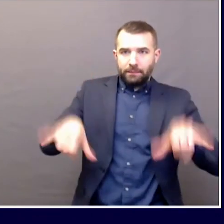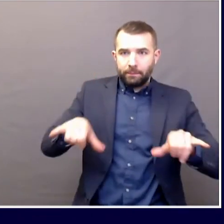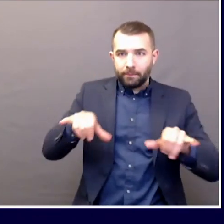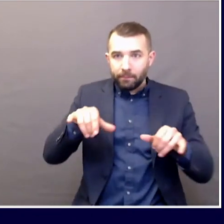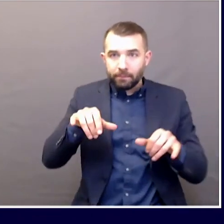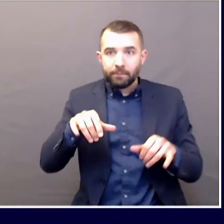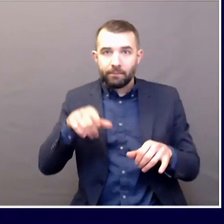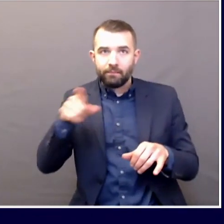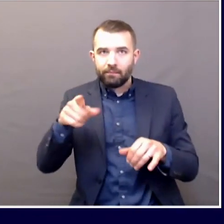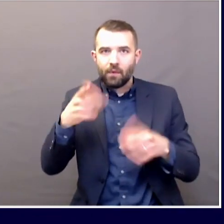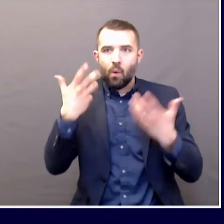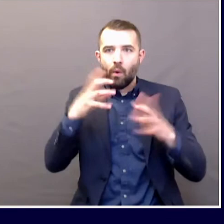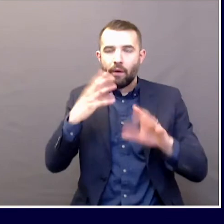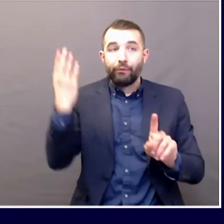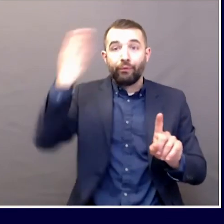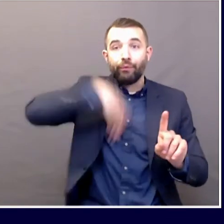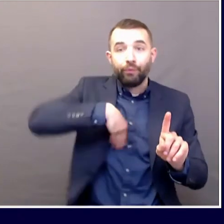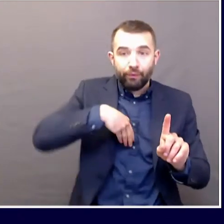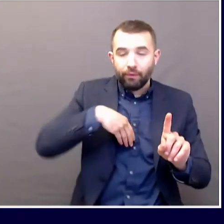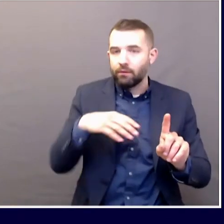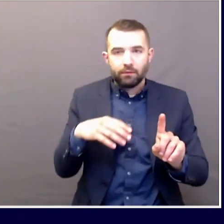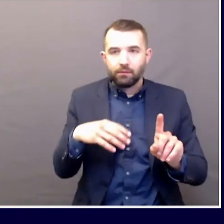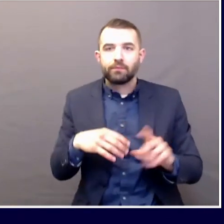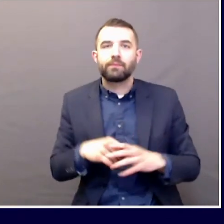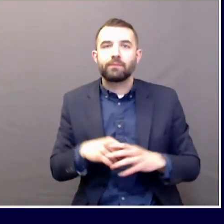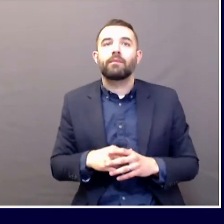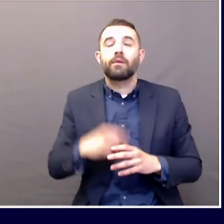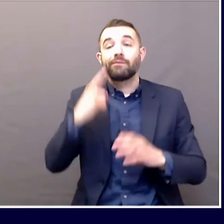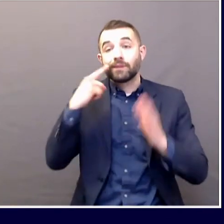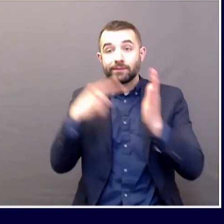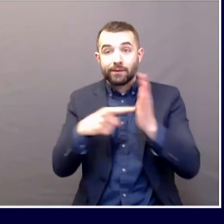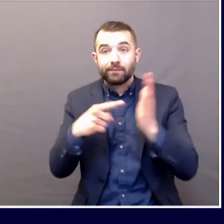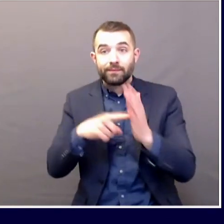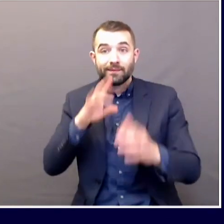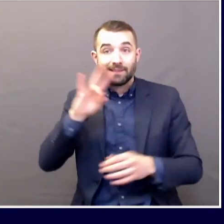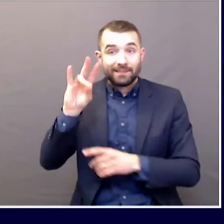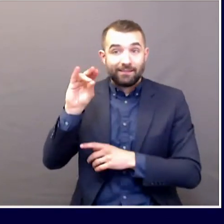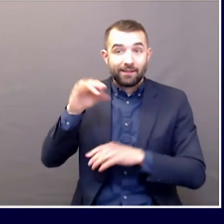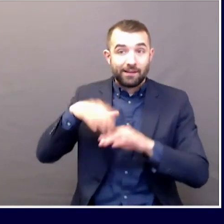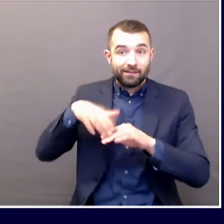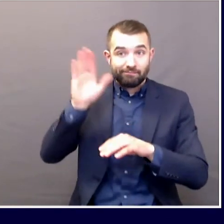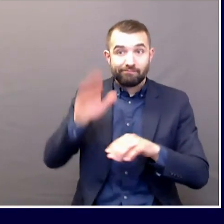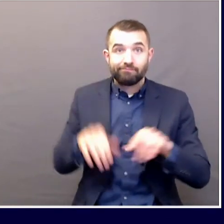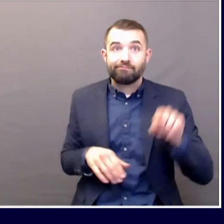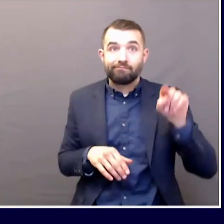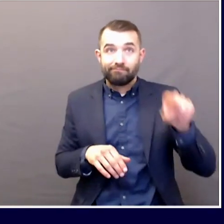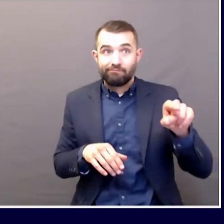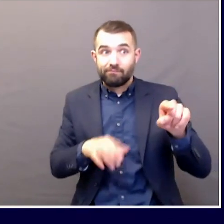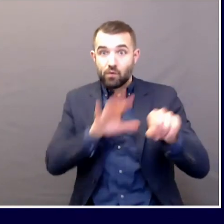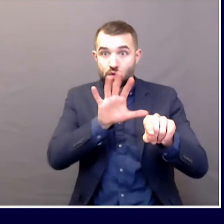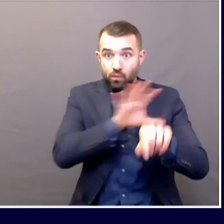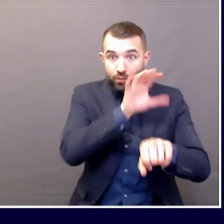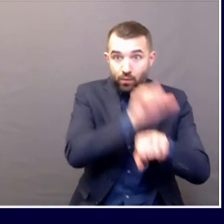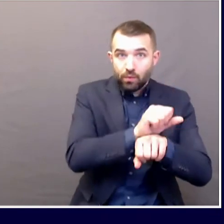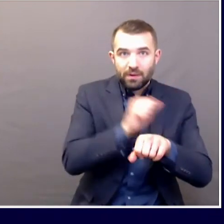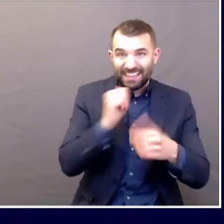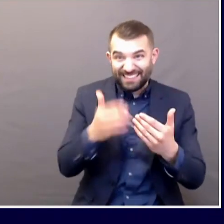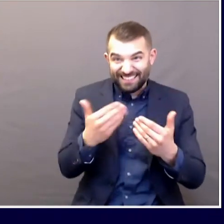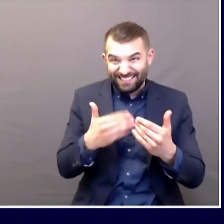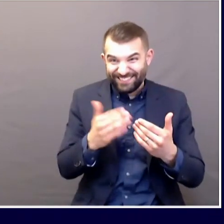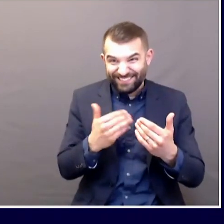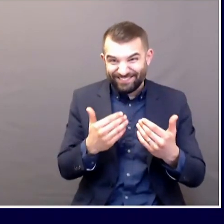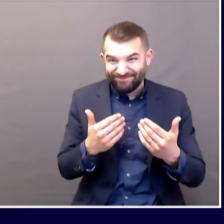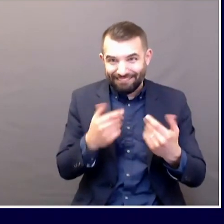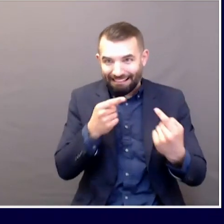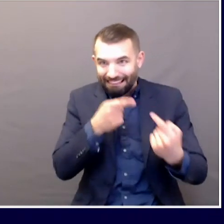for example, for the 70 and over category, being able to schedule an appointment is not easy. And we recognize that, and we've certainly heard that